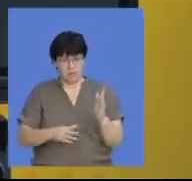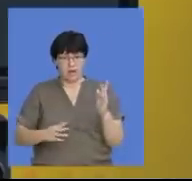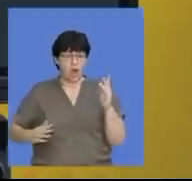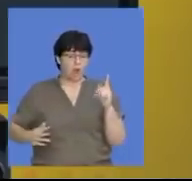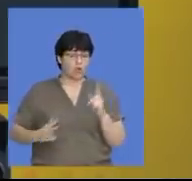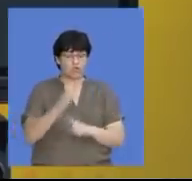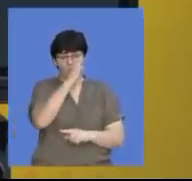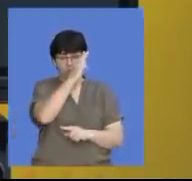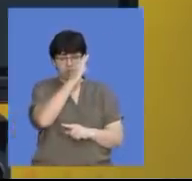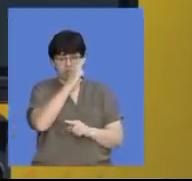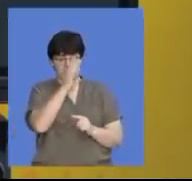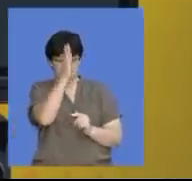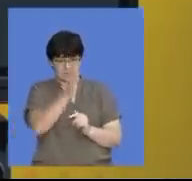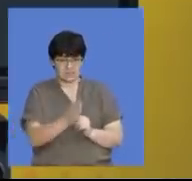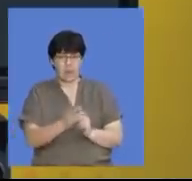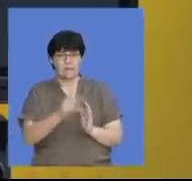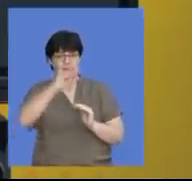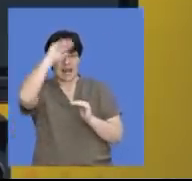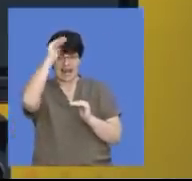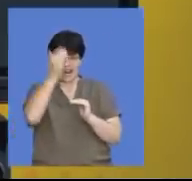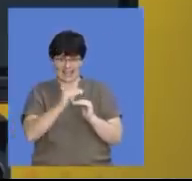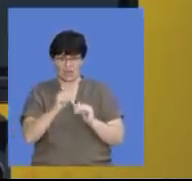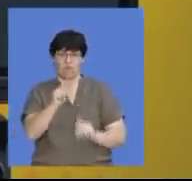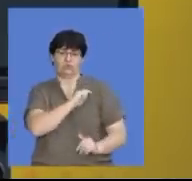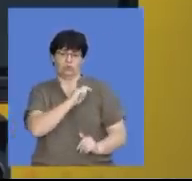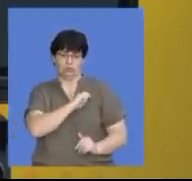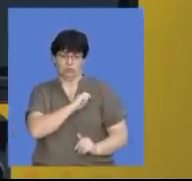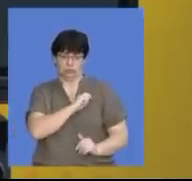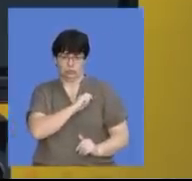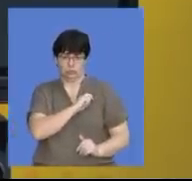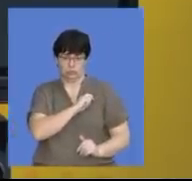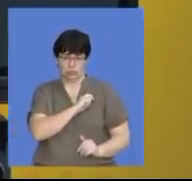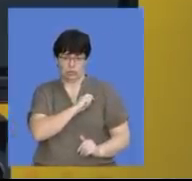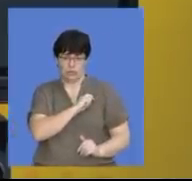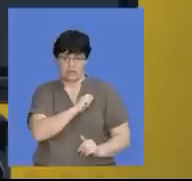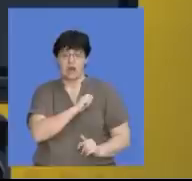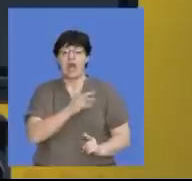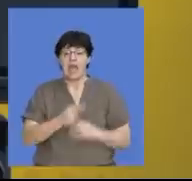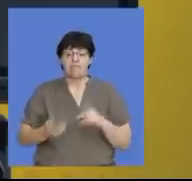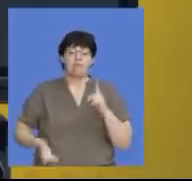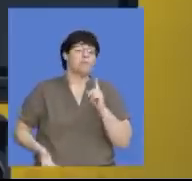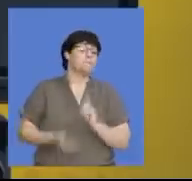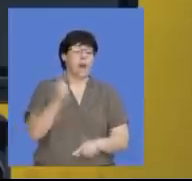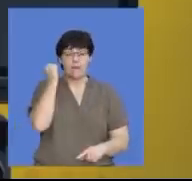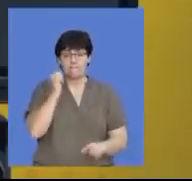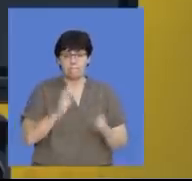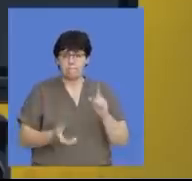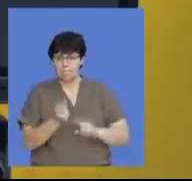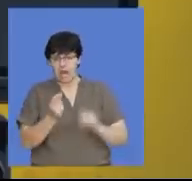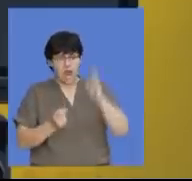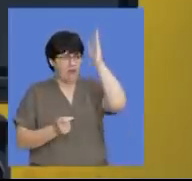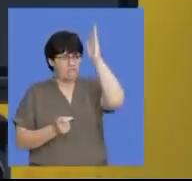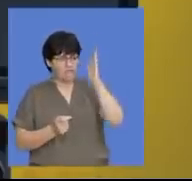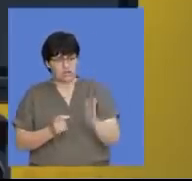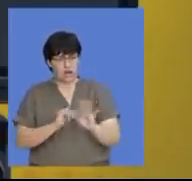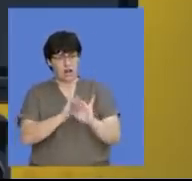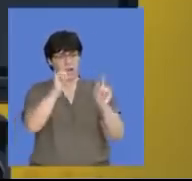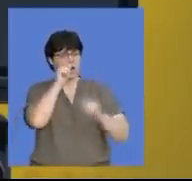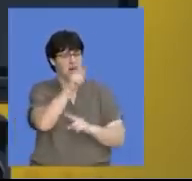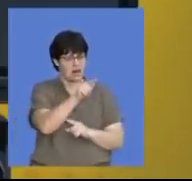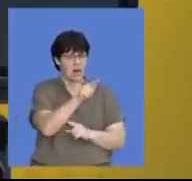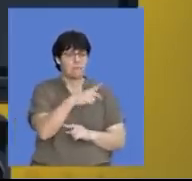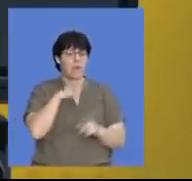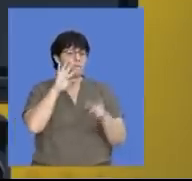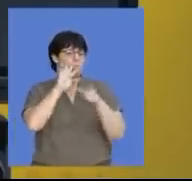cross-section is a reduced version of reality. When I'm trying to determine the vertical exaggeration, I'm trying